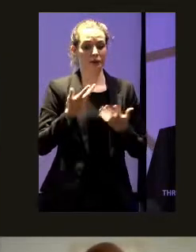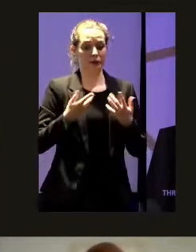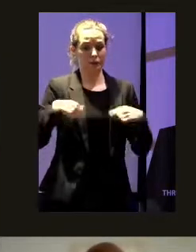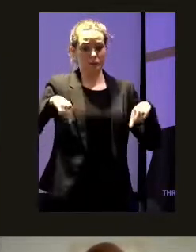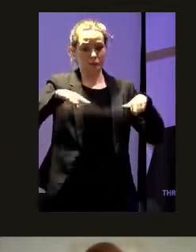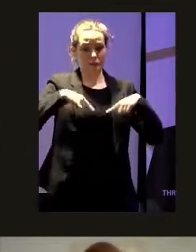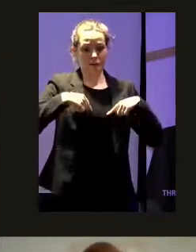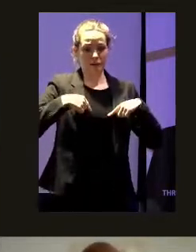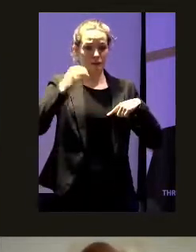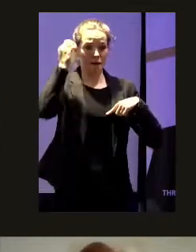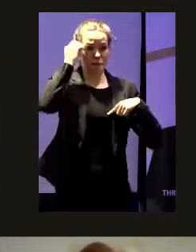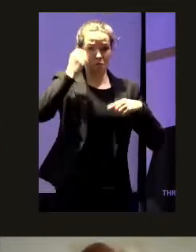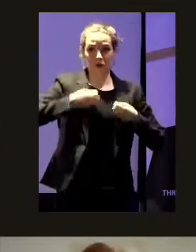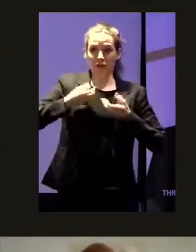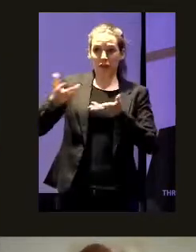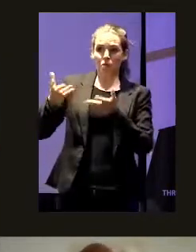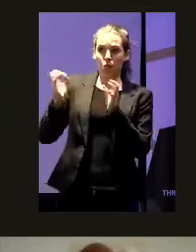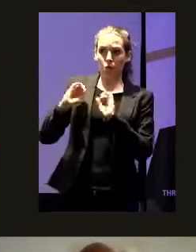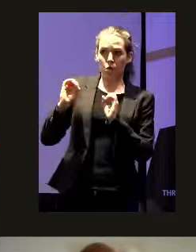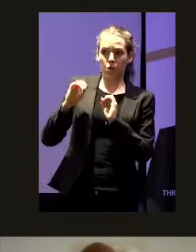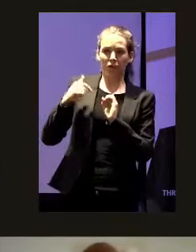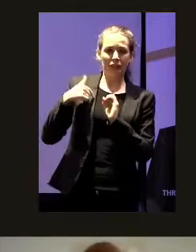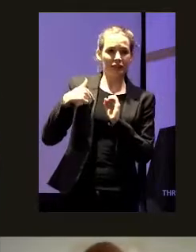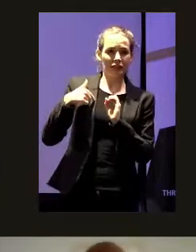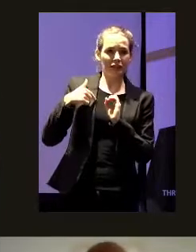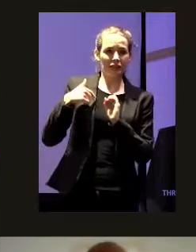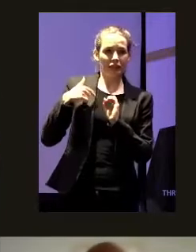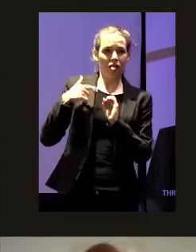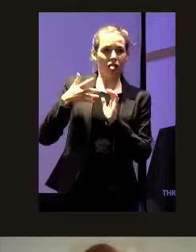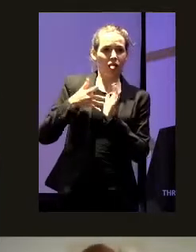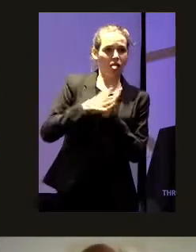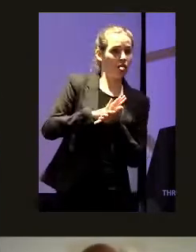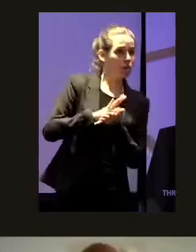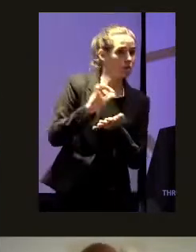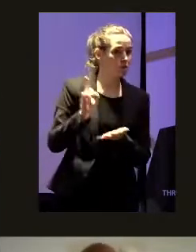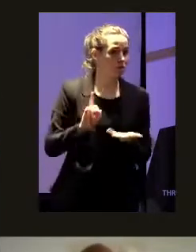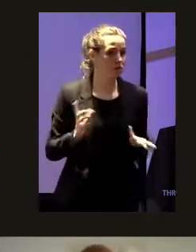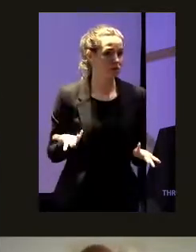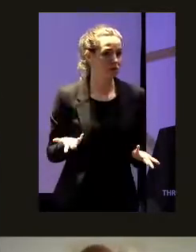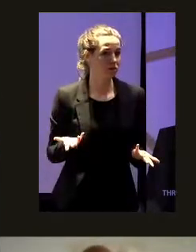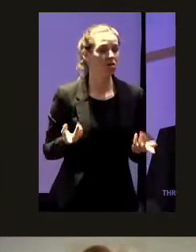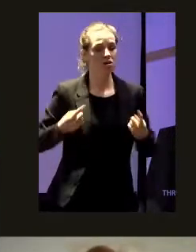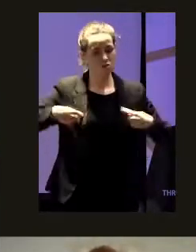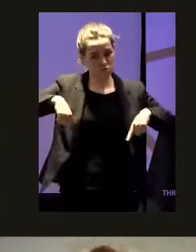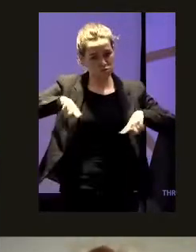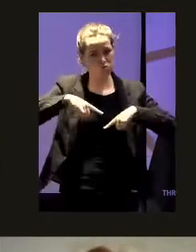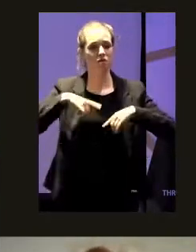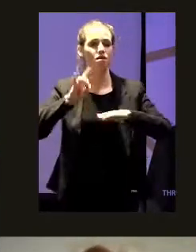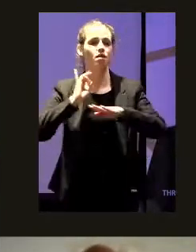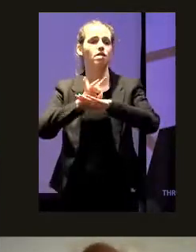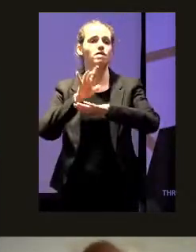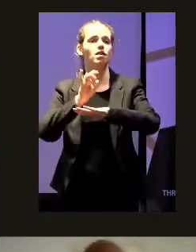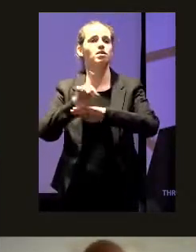giving the necessary information. So we then advise council on all matters such as those ones.